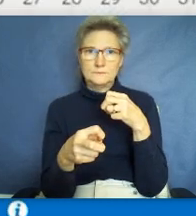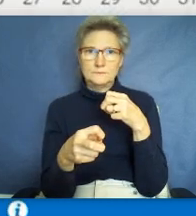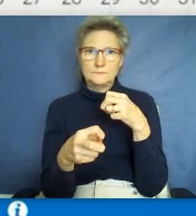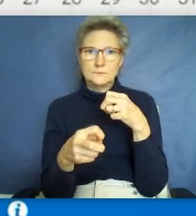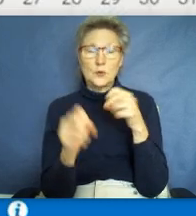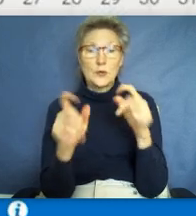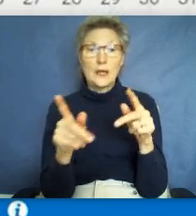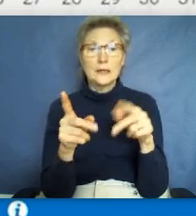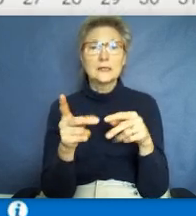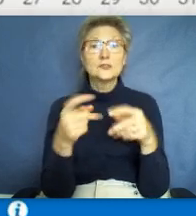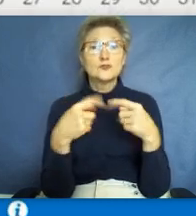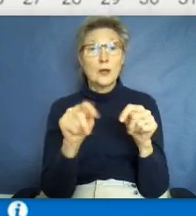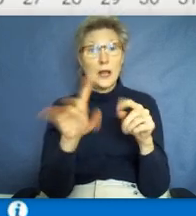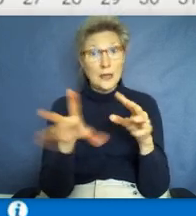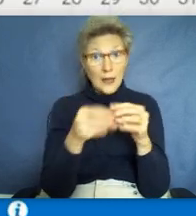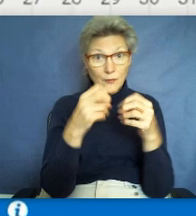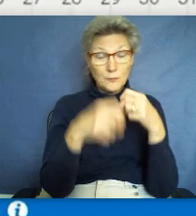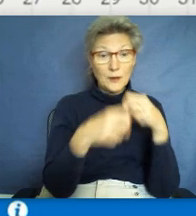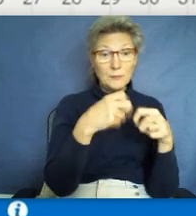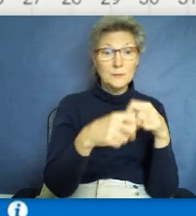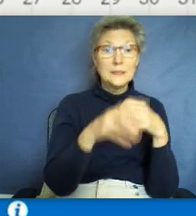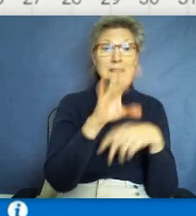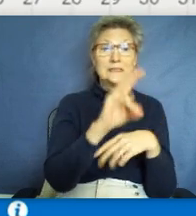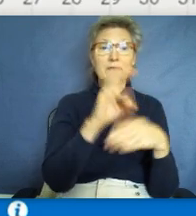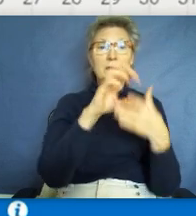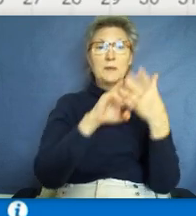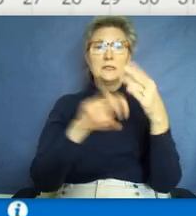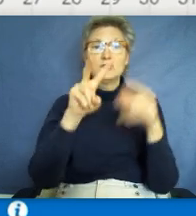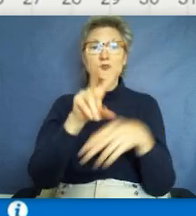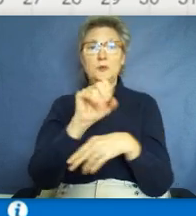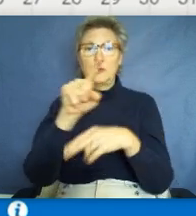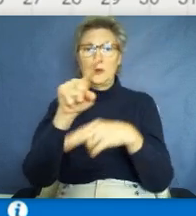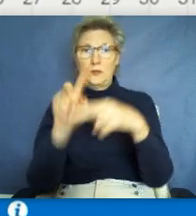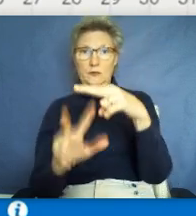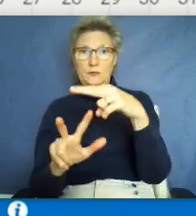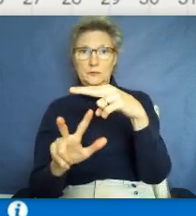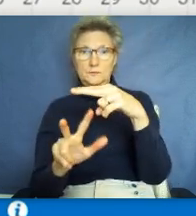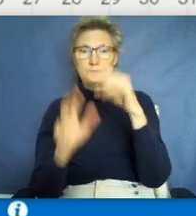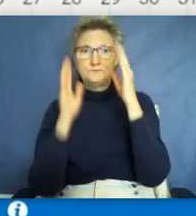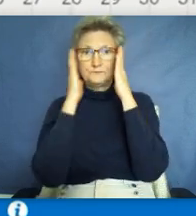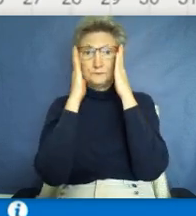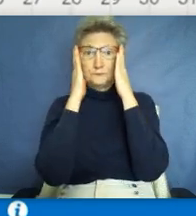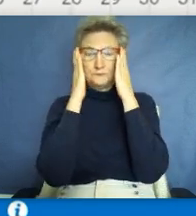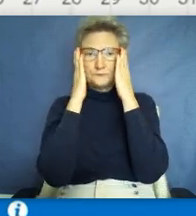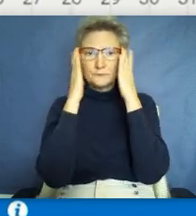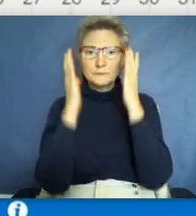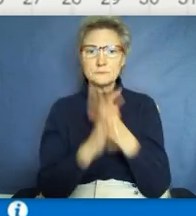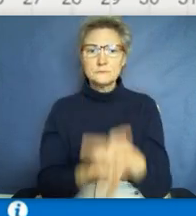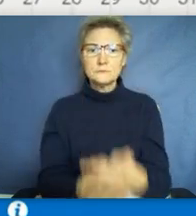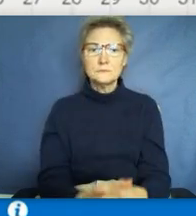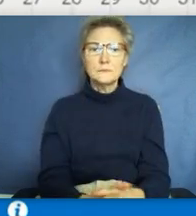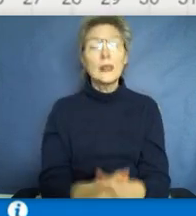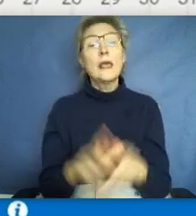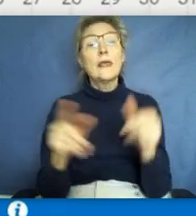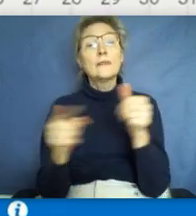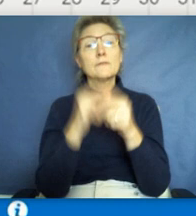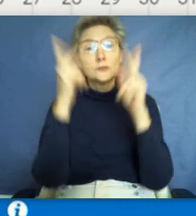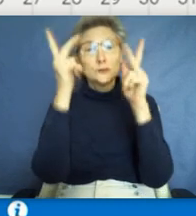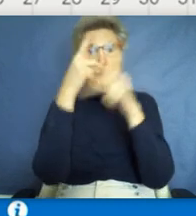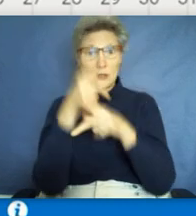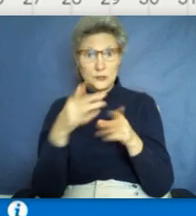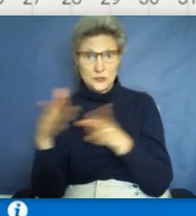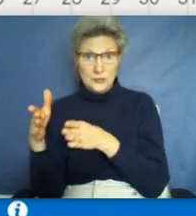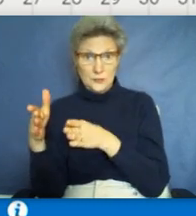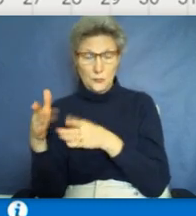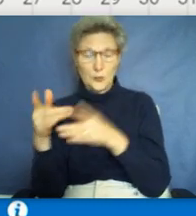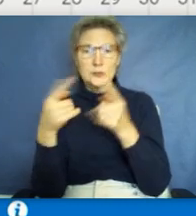All right, let's try another problem. 7 minus 2 and 1/3. The first strategy we're going